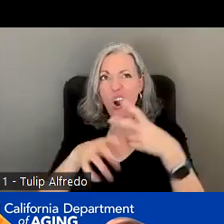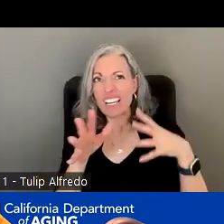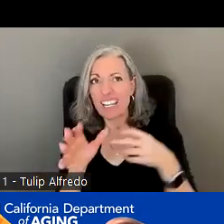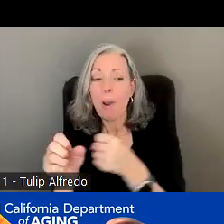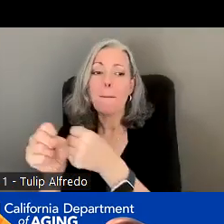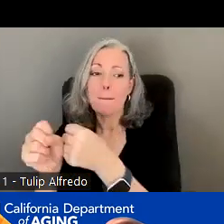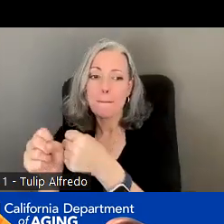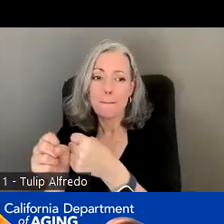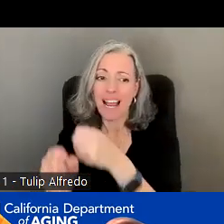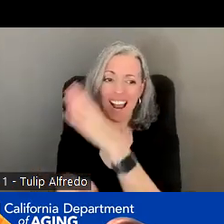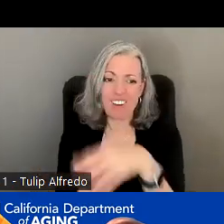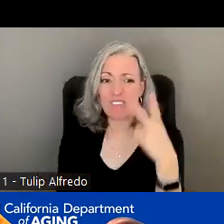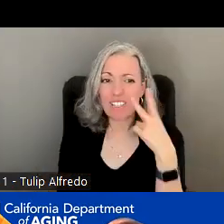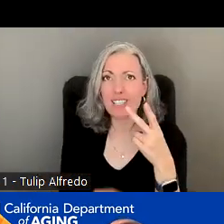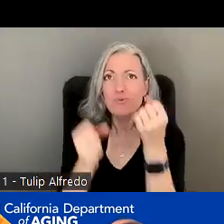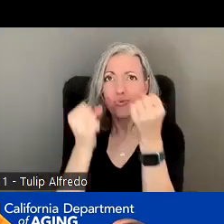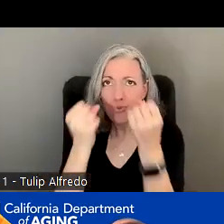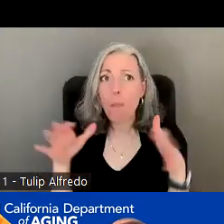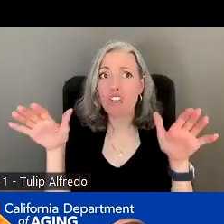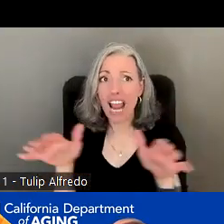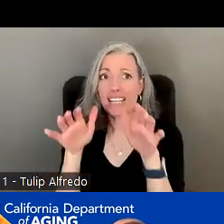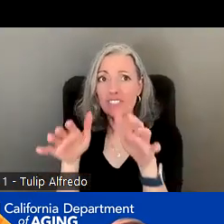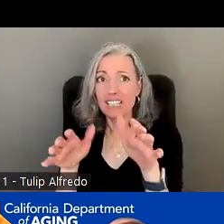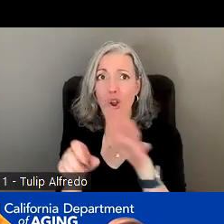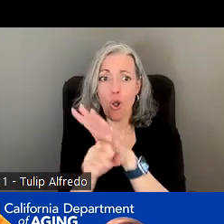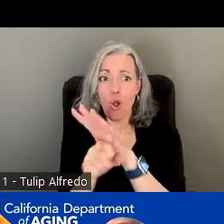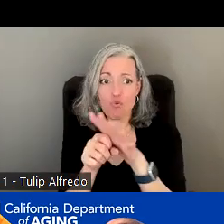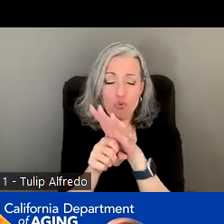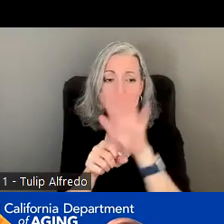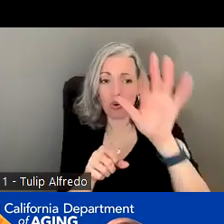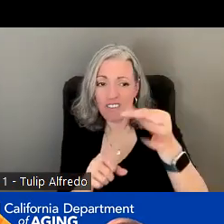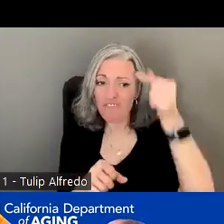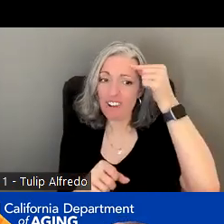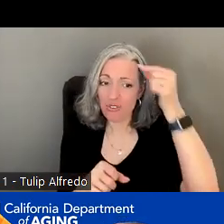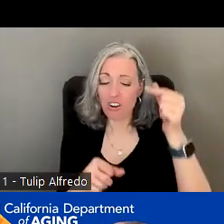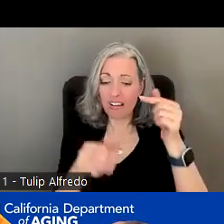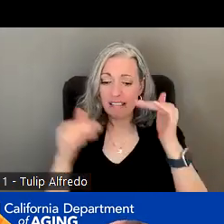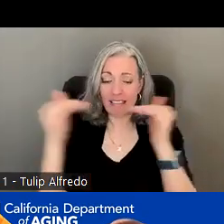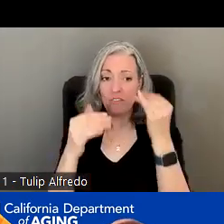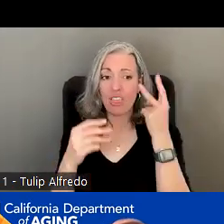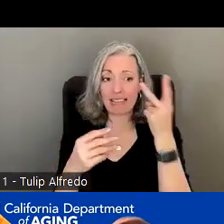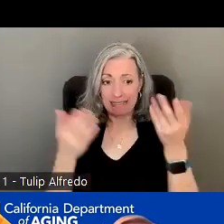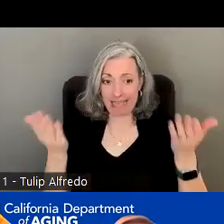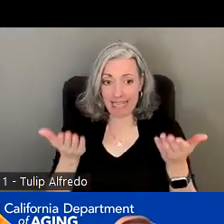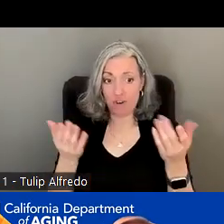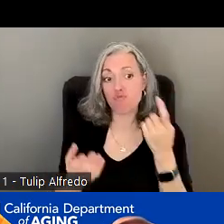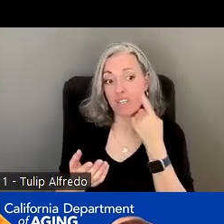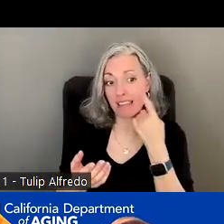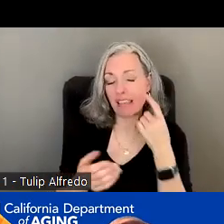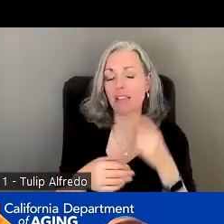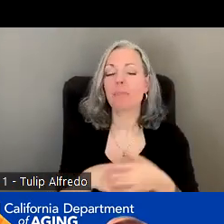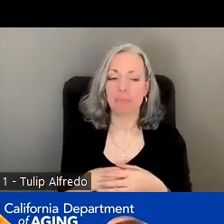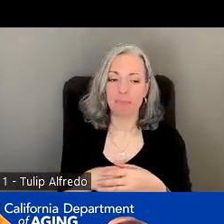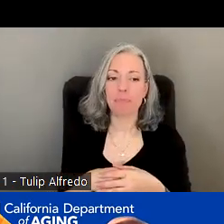never seen so much activity at the local, state, and federal levels as I've seen in recent years.